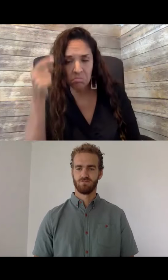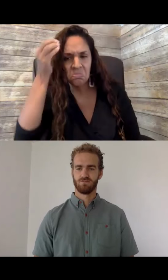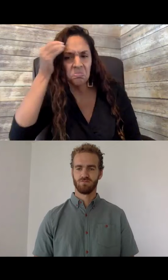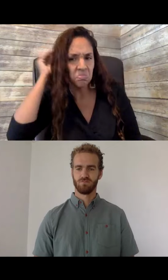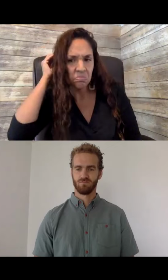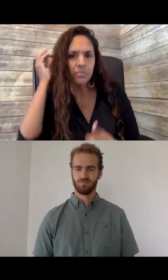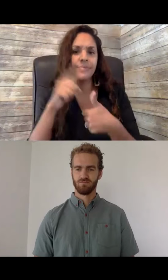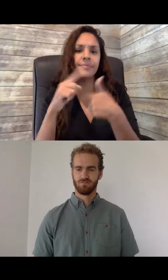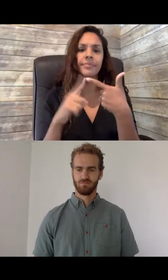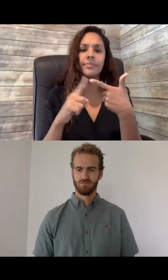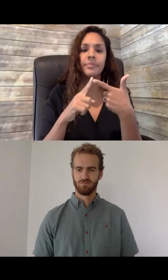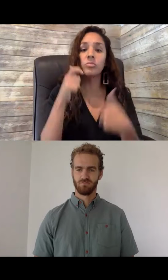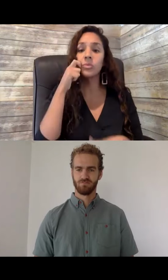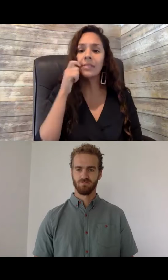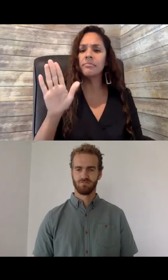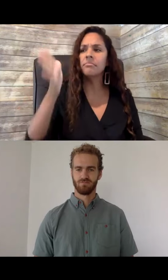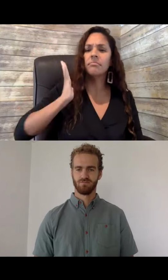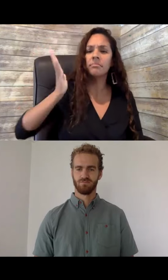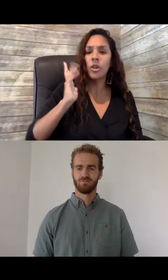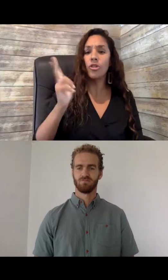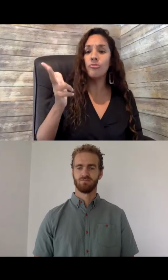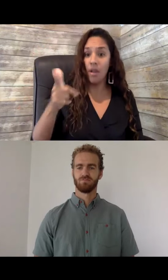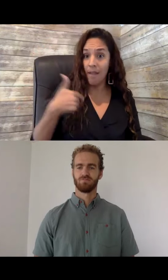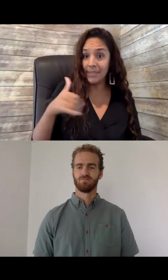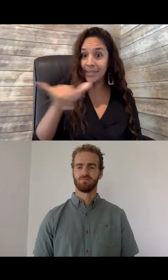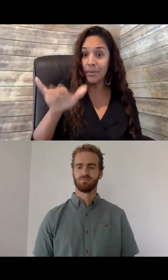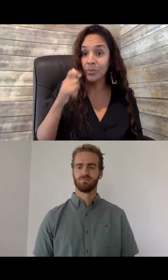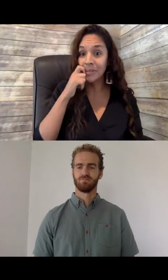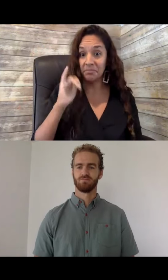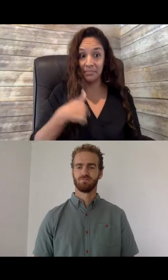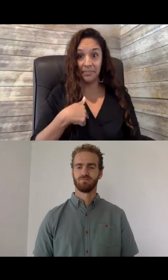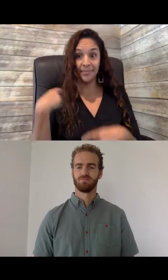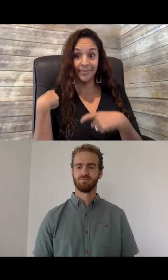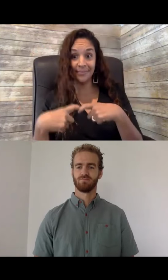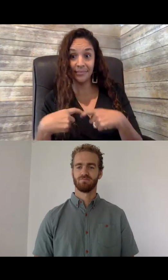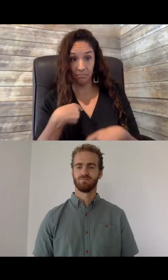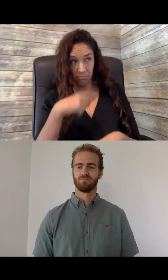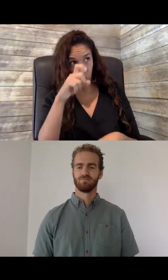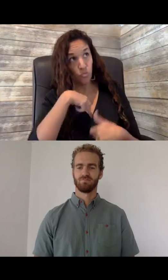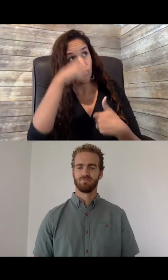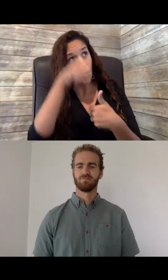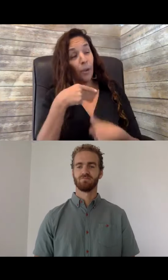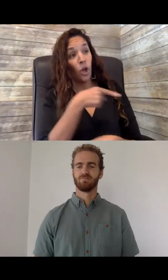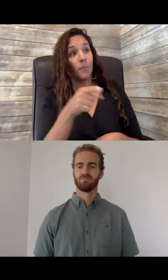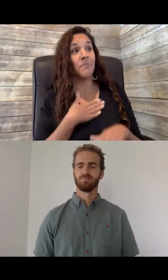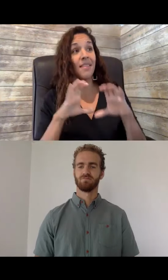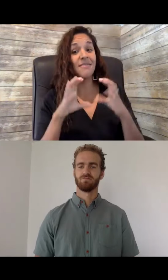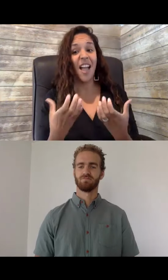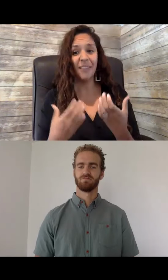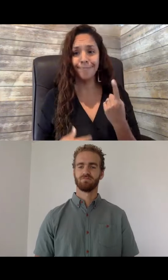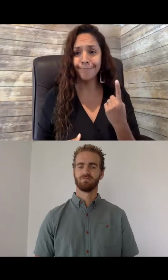holidays of your culture? Keep that in mind. Did you have the same race